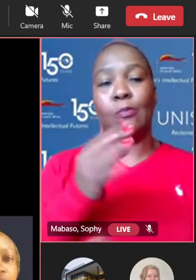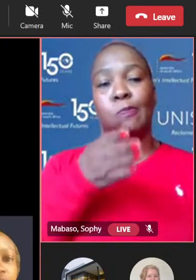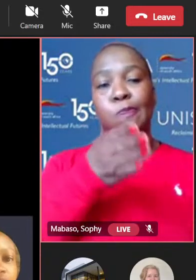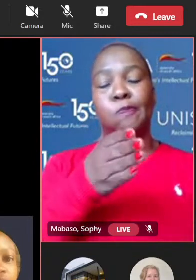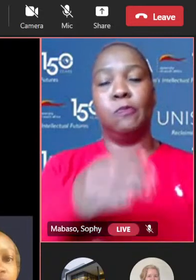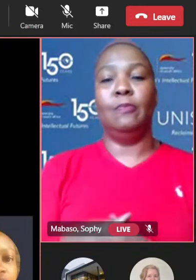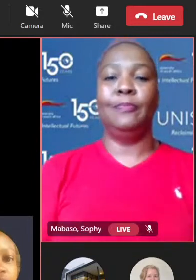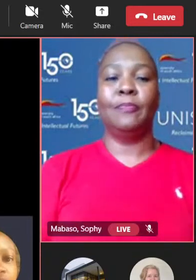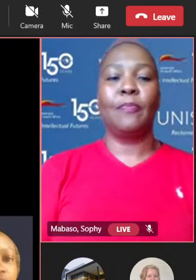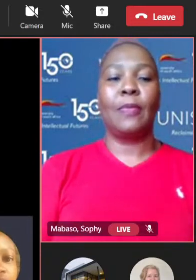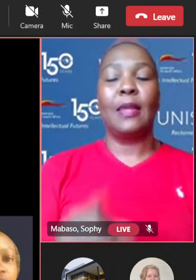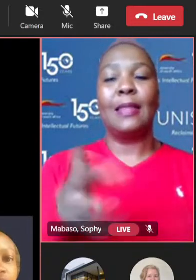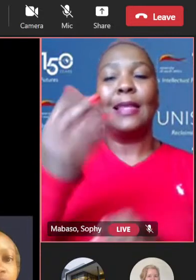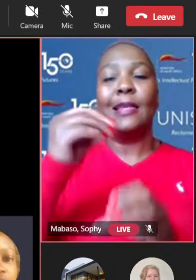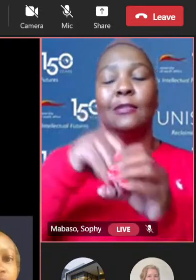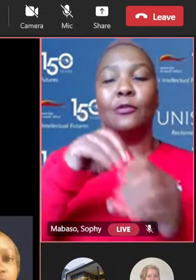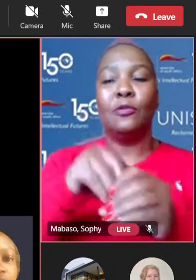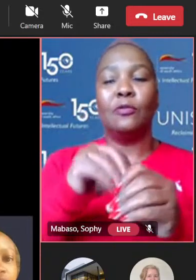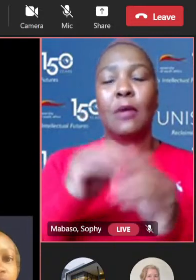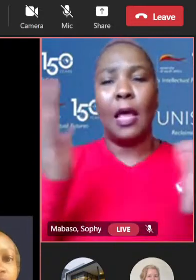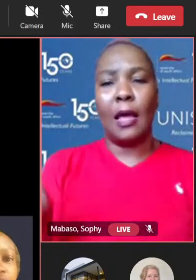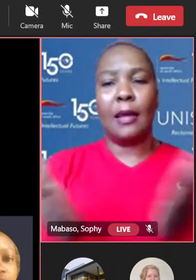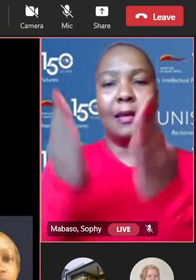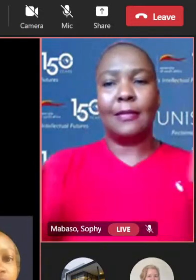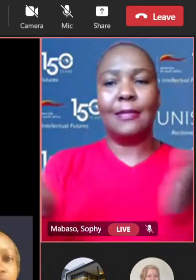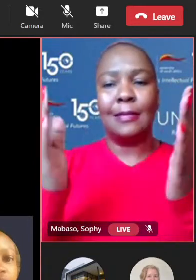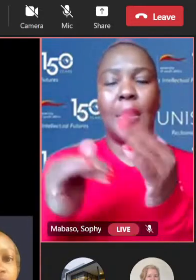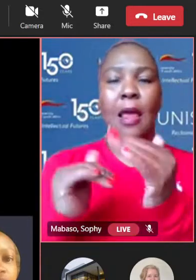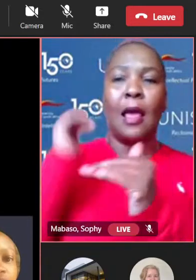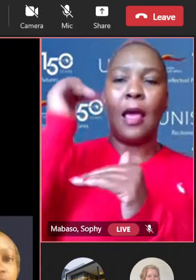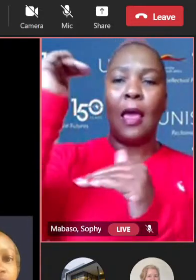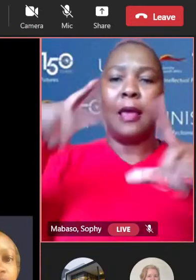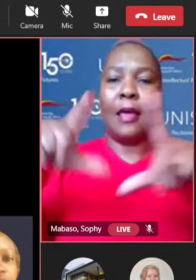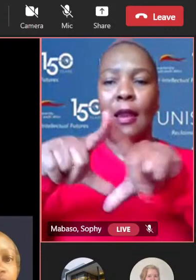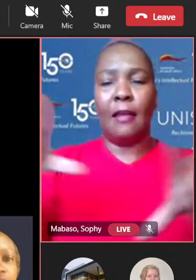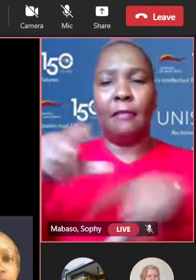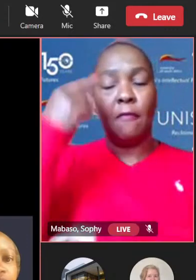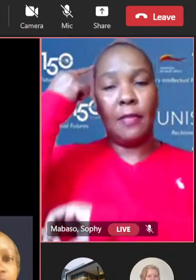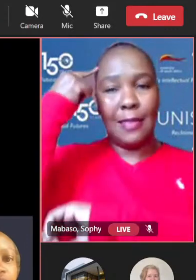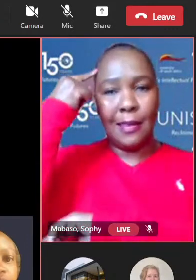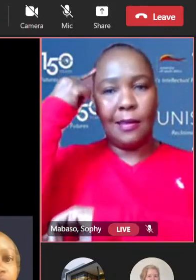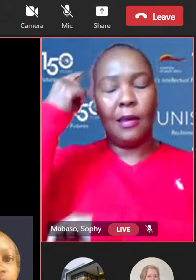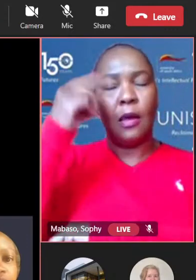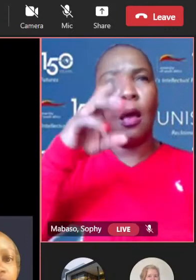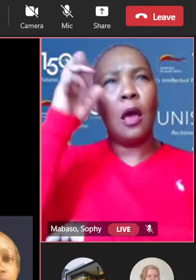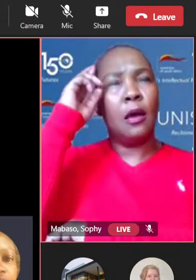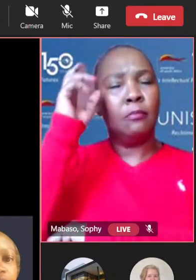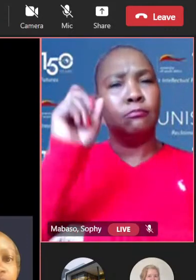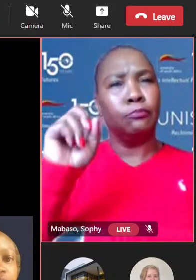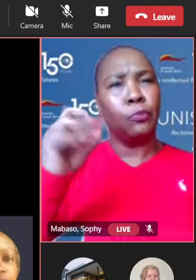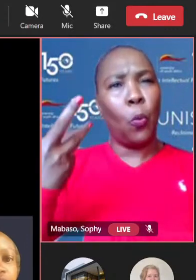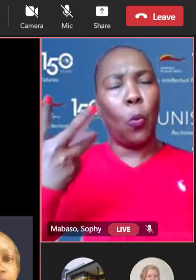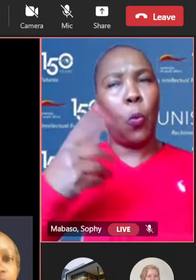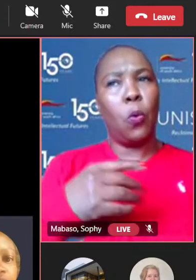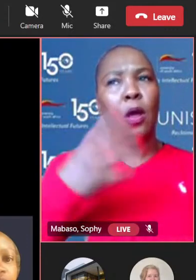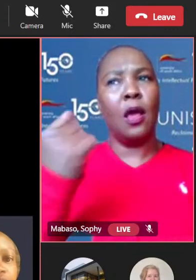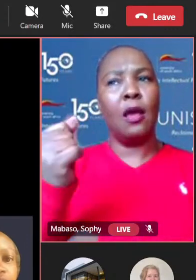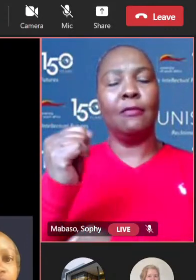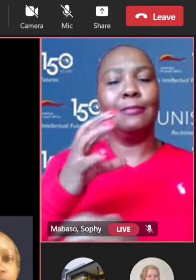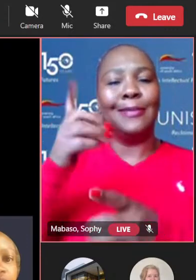These include encouraging a high level of thinking. Remember, you'll be having discussions with